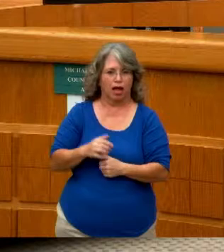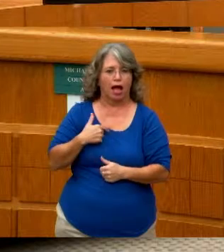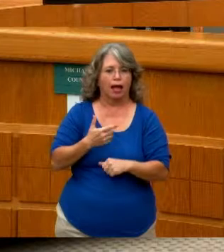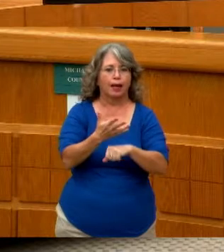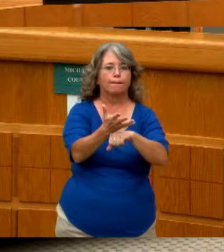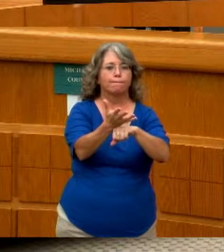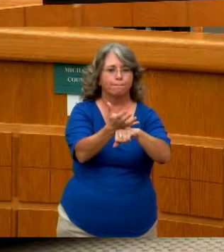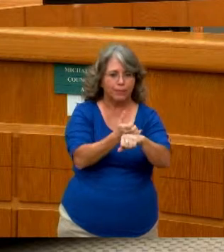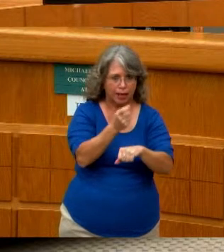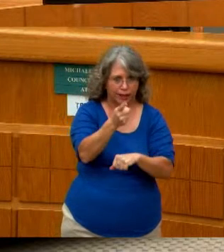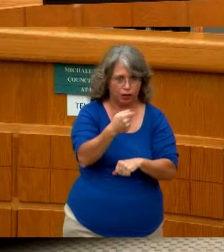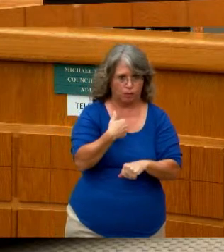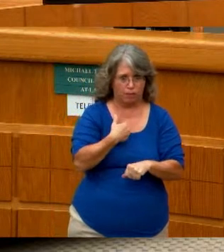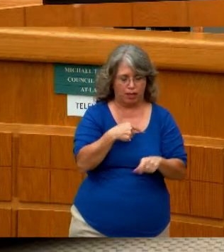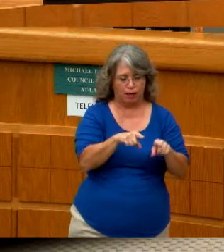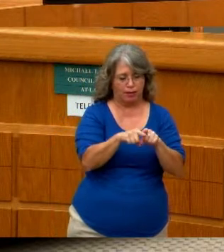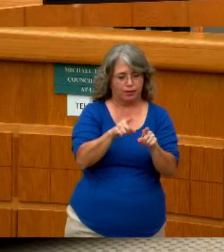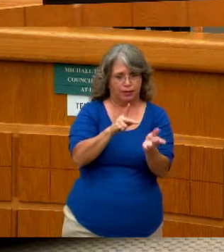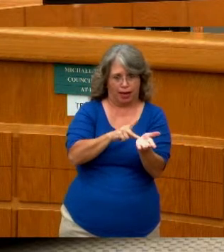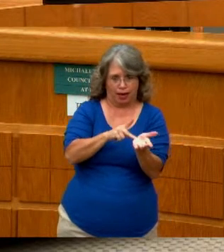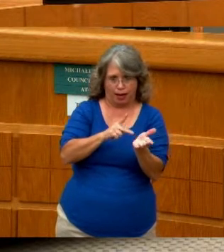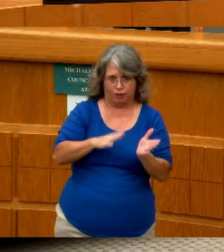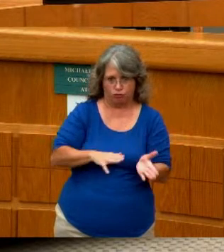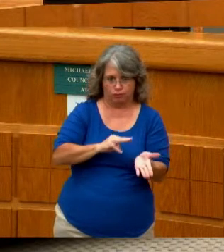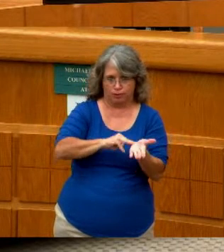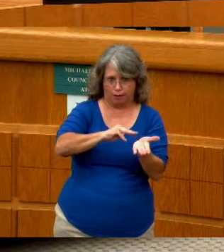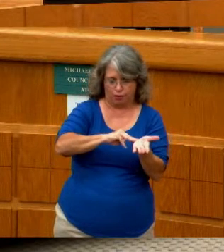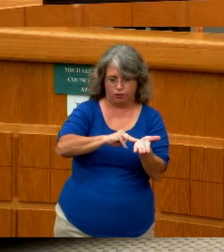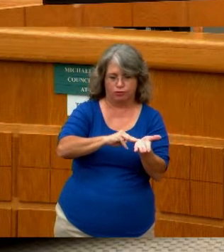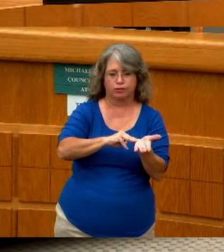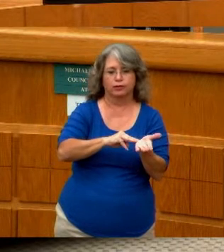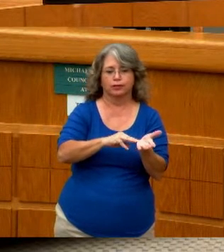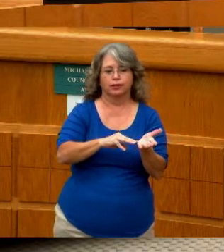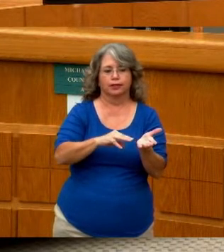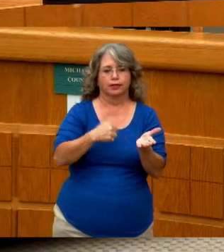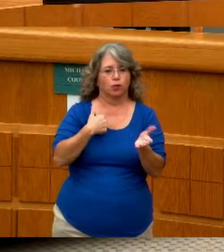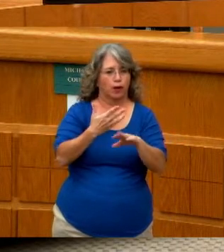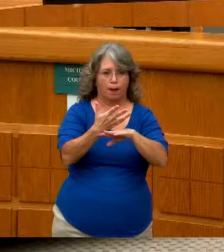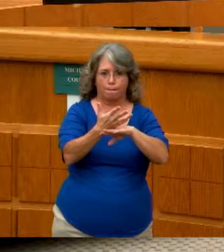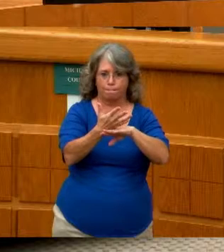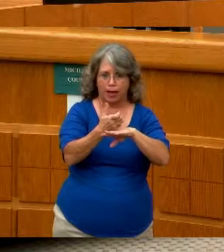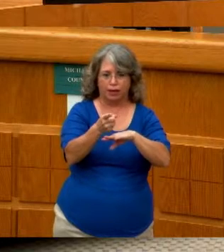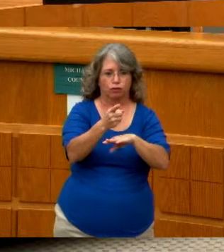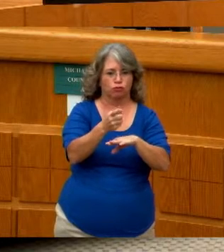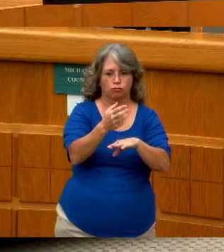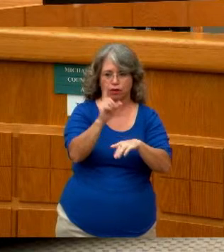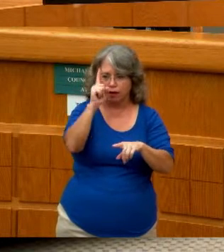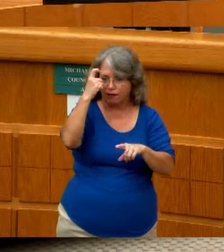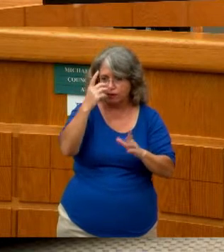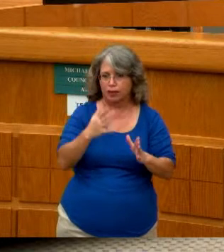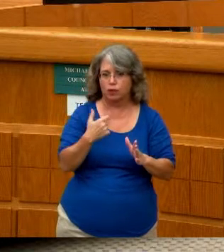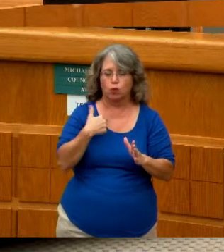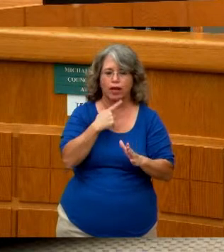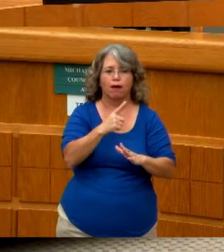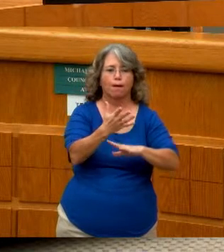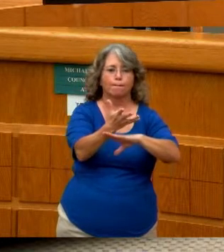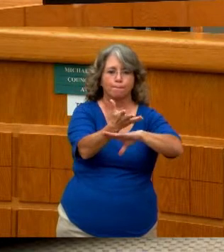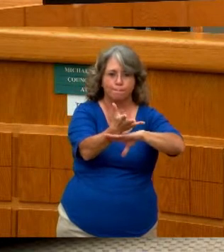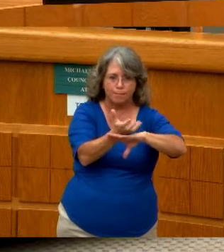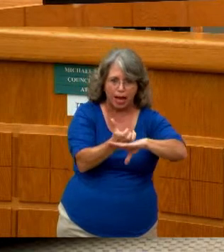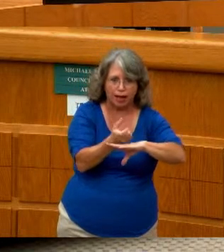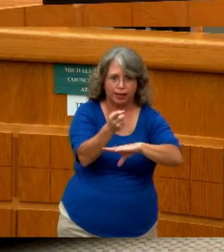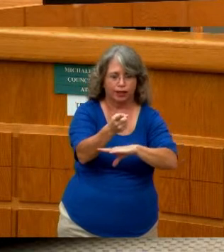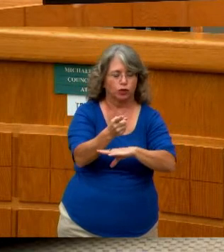I'm done changing my behavior. Begging you, the Nueces County Medical Society, me as a psychiatrist, a doctor,